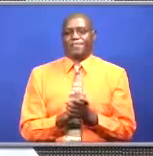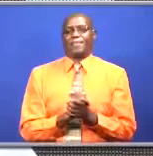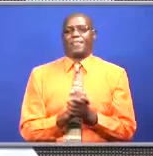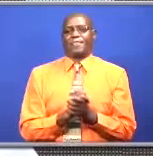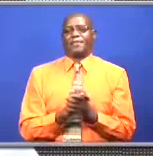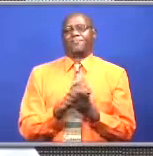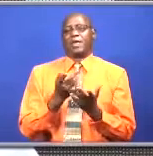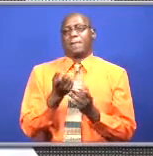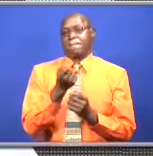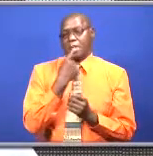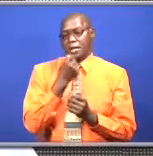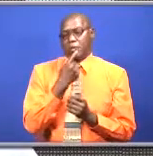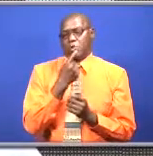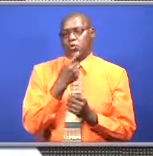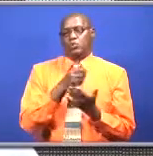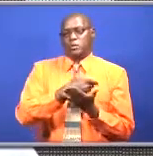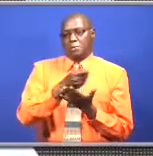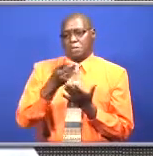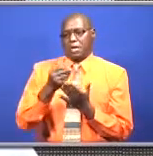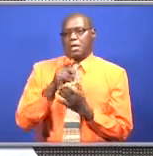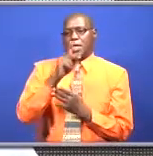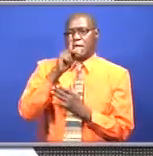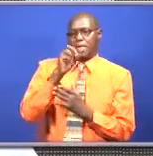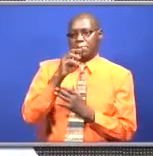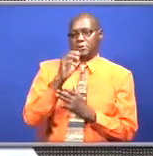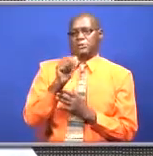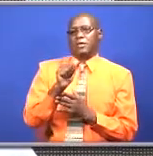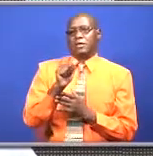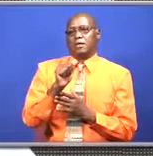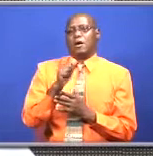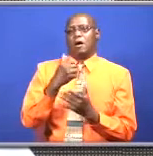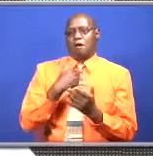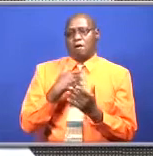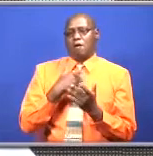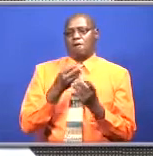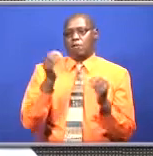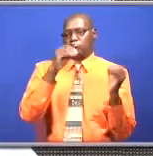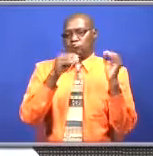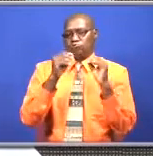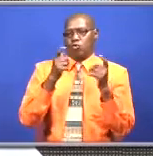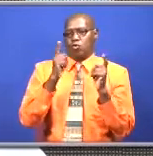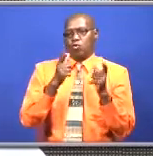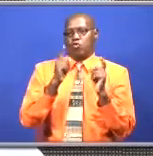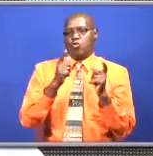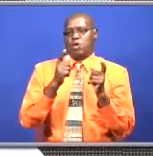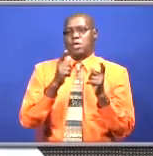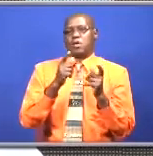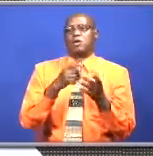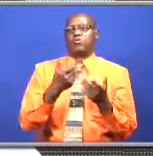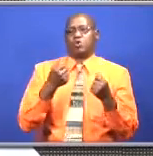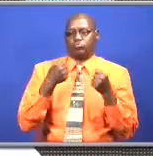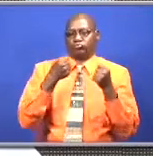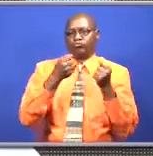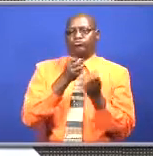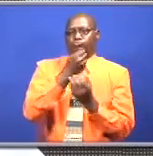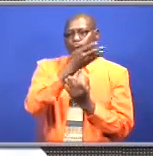Kenya Medical Supplies Authority, Kemsa, has flagged off trucks loaded with medical supplies to drought-hit counties as cushion for primary